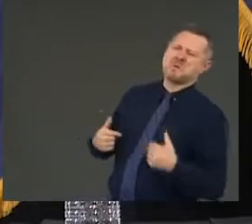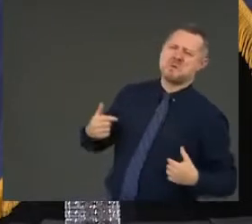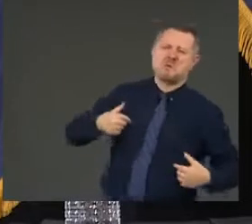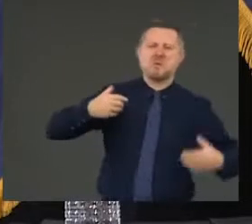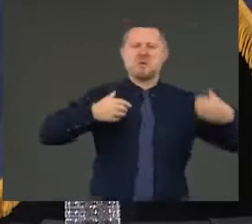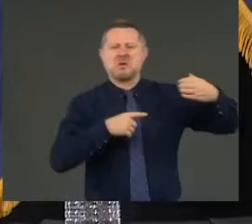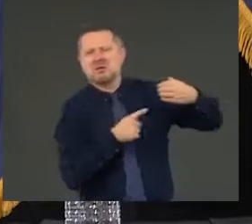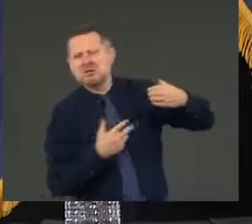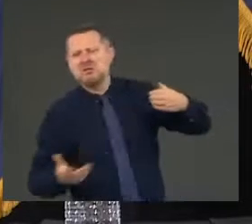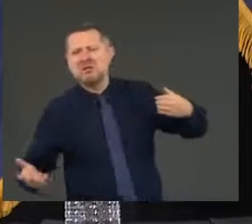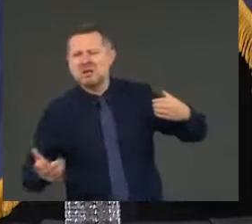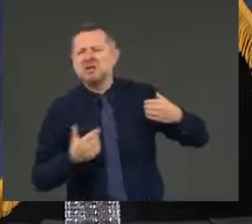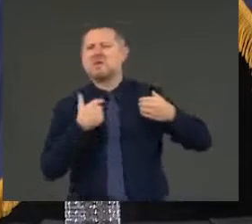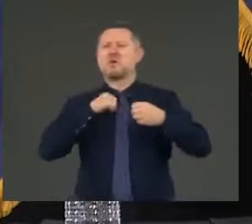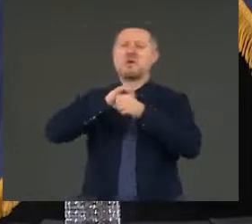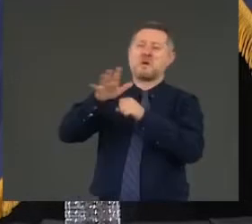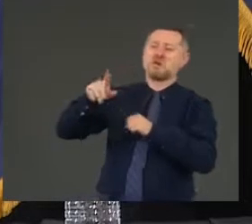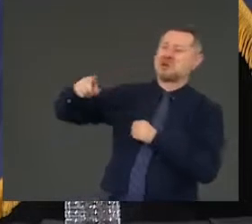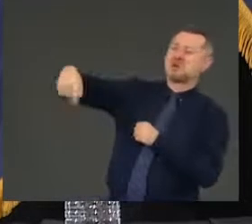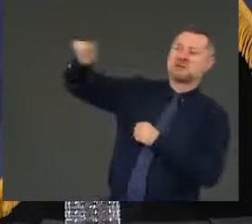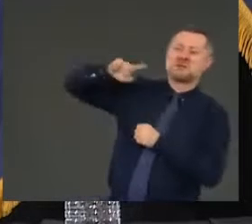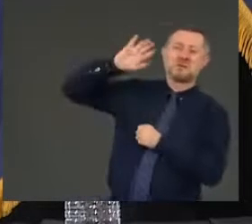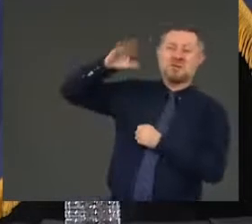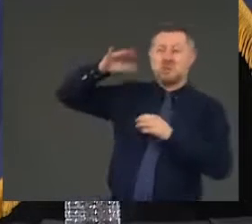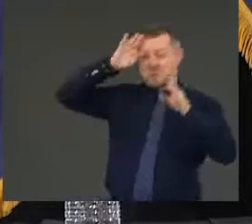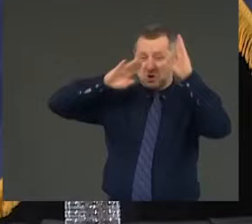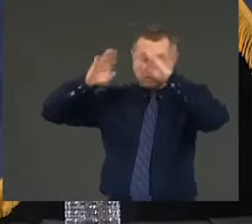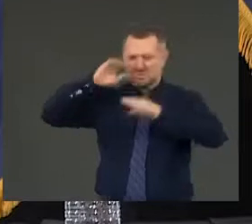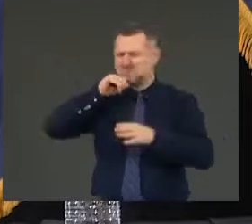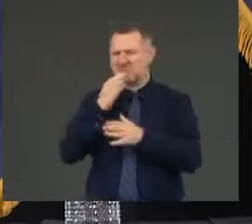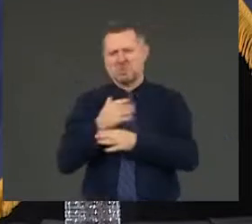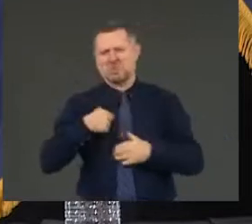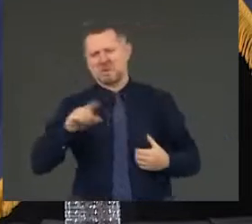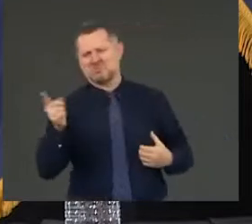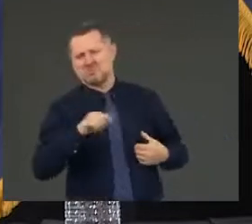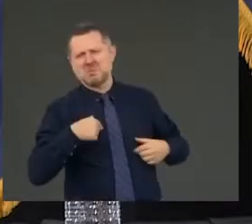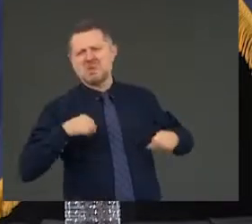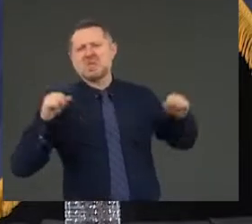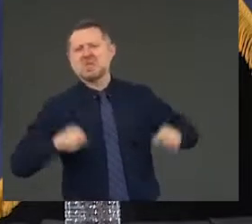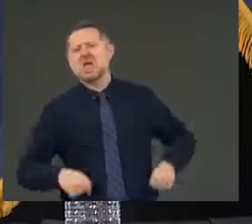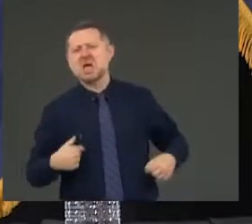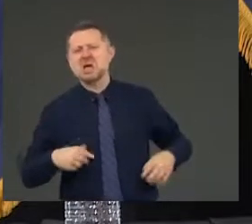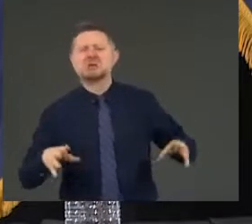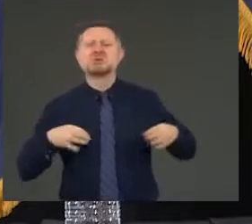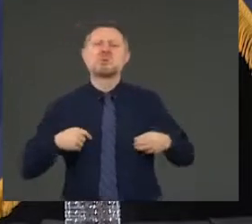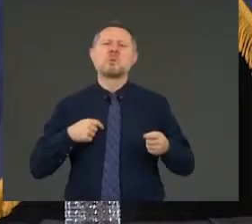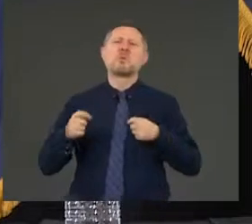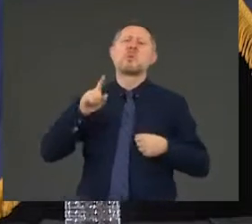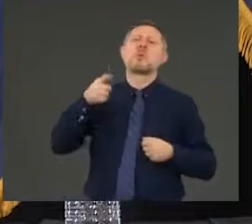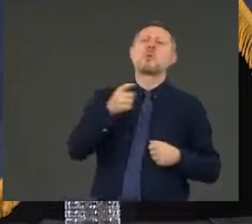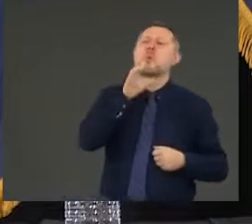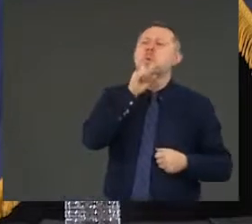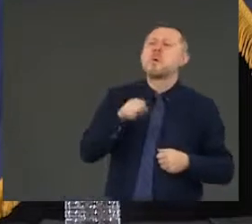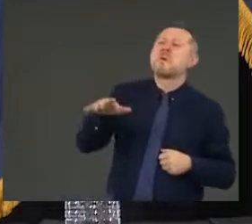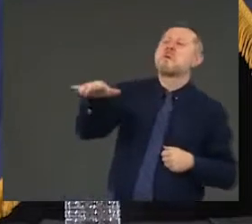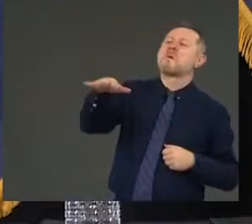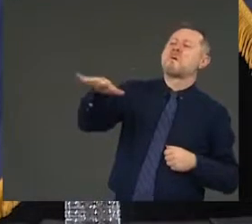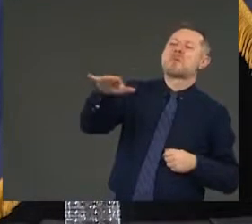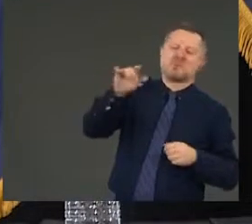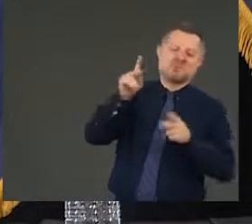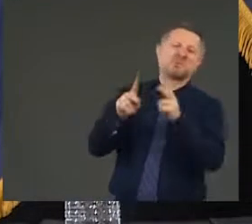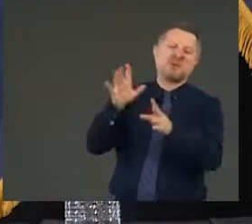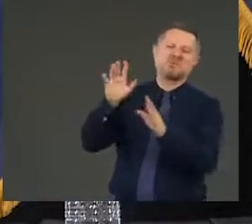let this coronavirus bother me. I can deal with it. Only old people have to worry about